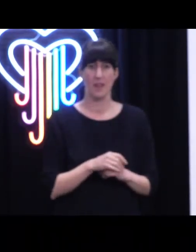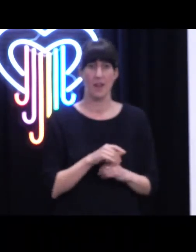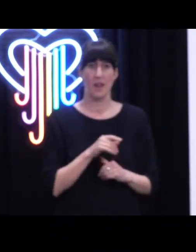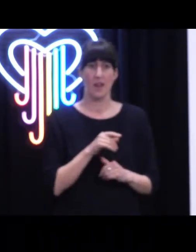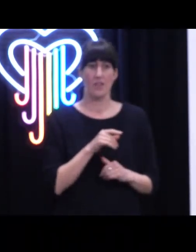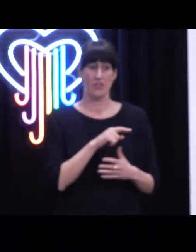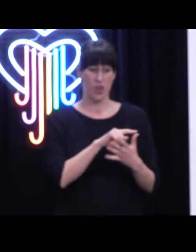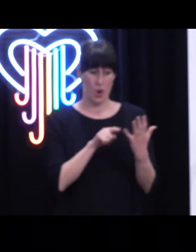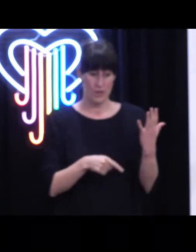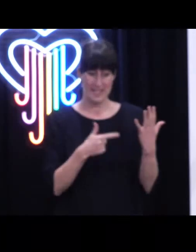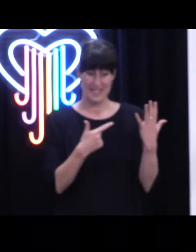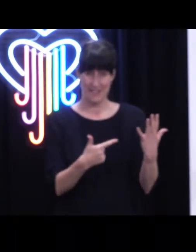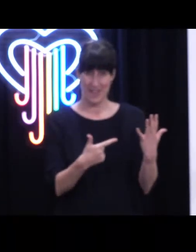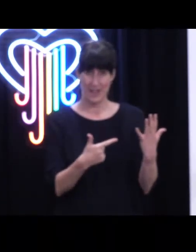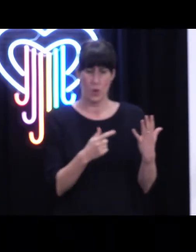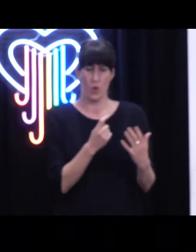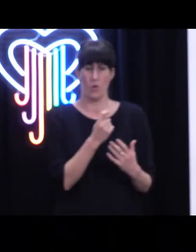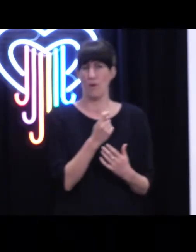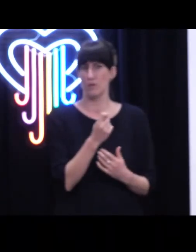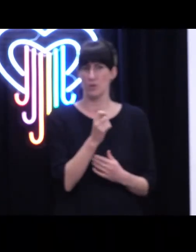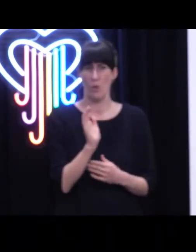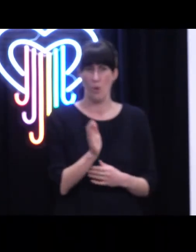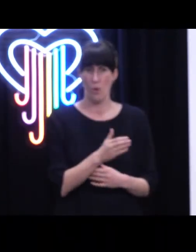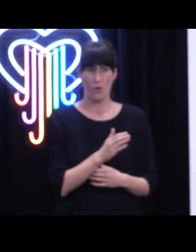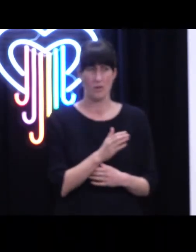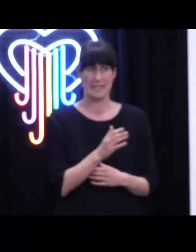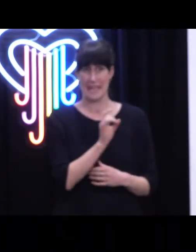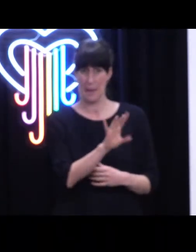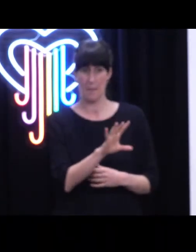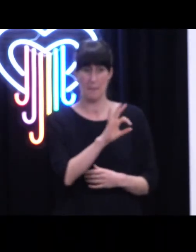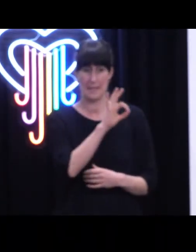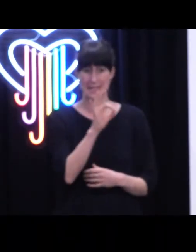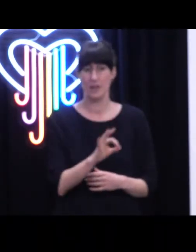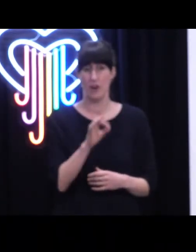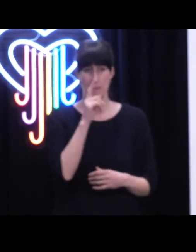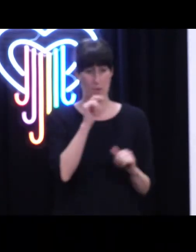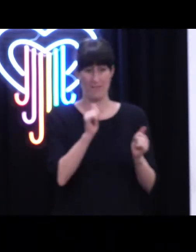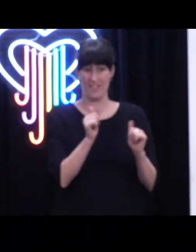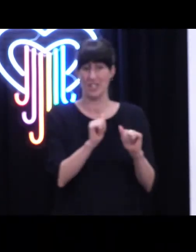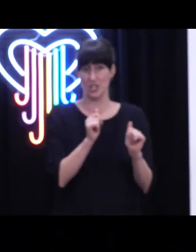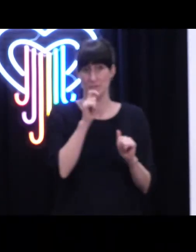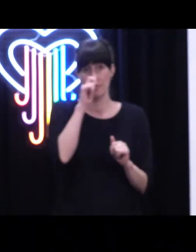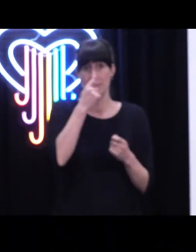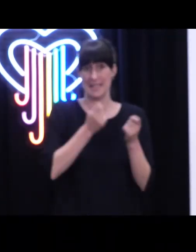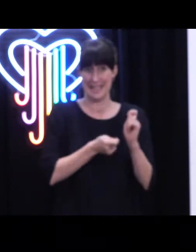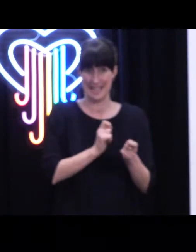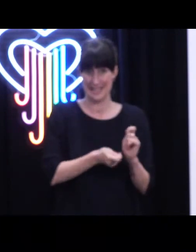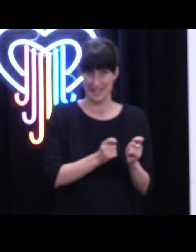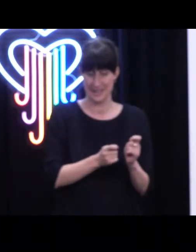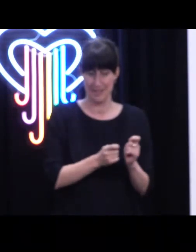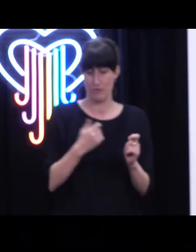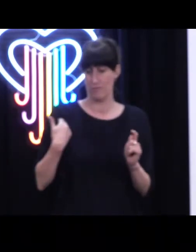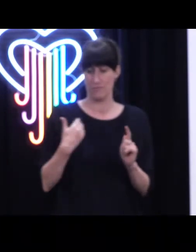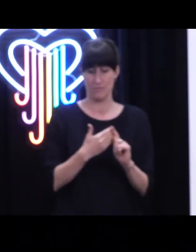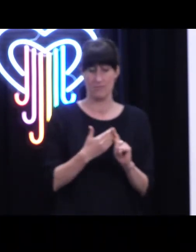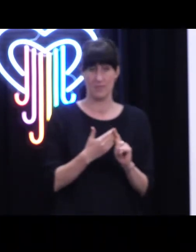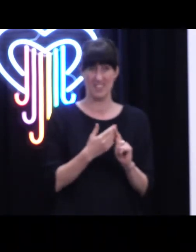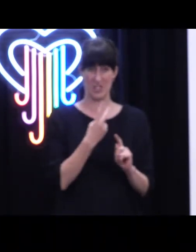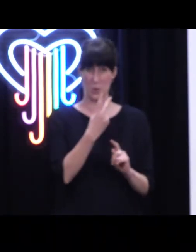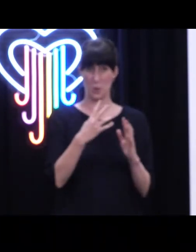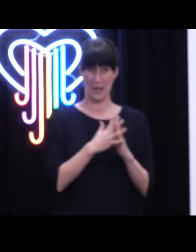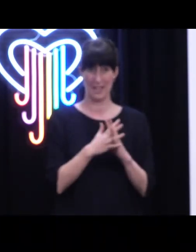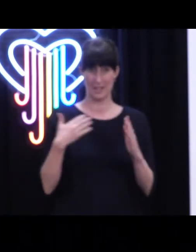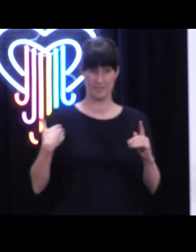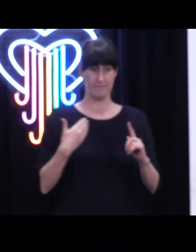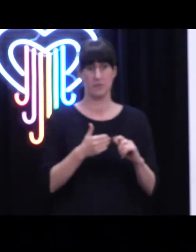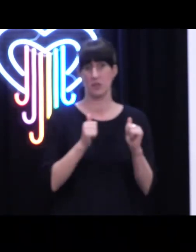And in all of those suburbs, nearly or around 10% of people have been tested since the 1st of September, so over a 2-week period, which is